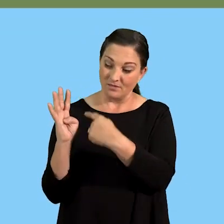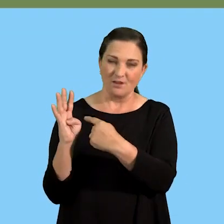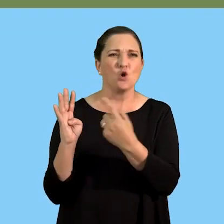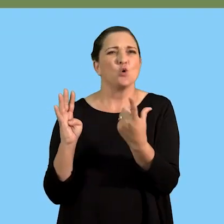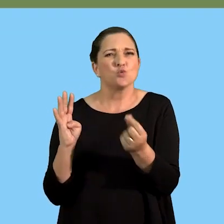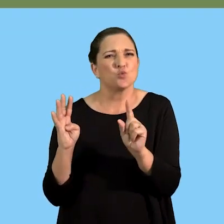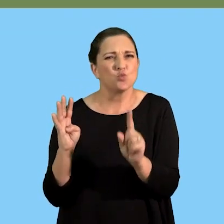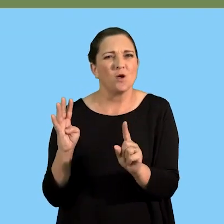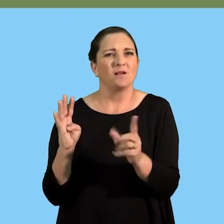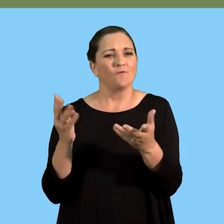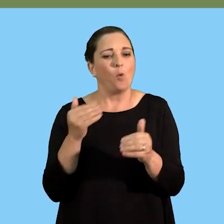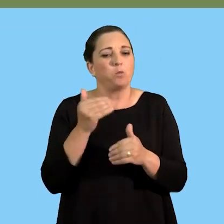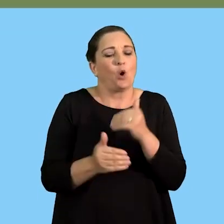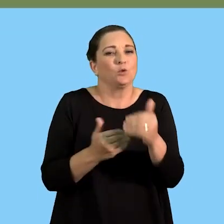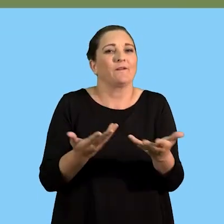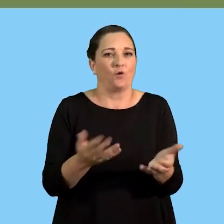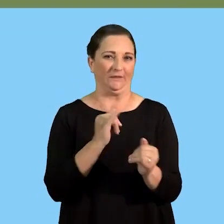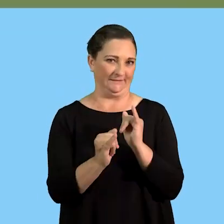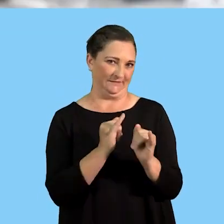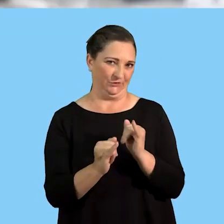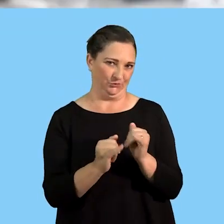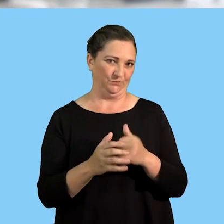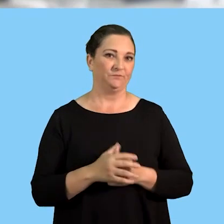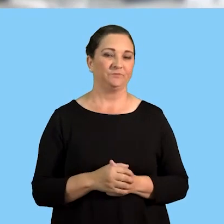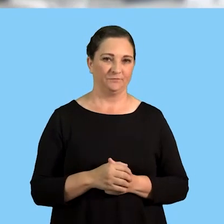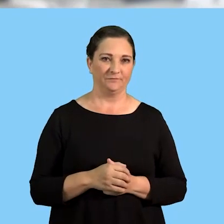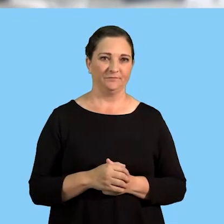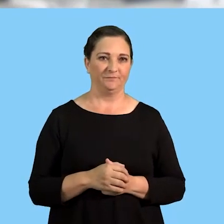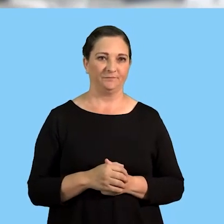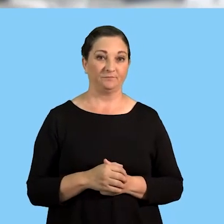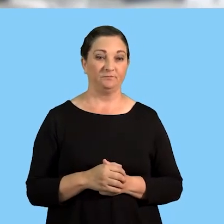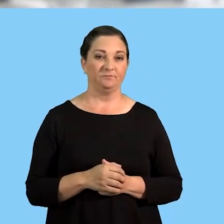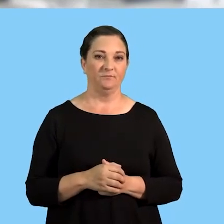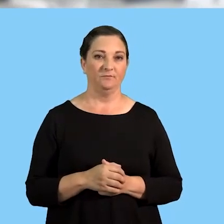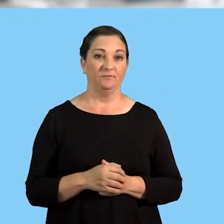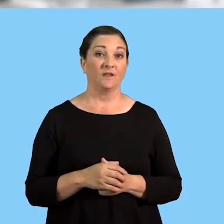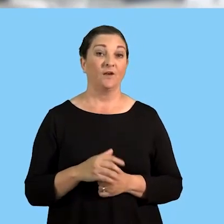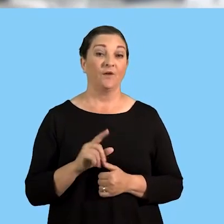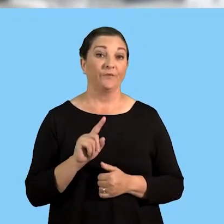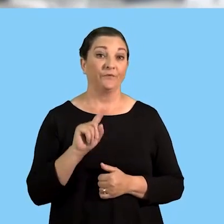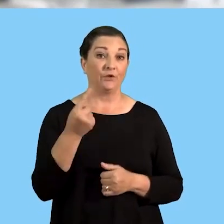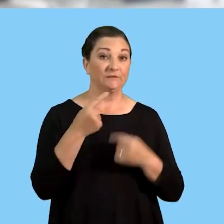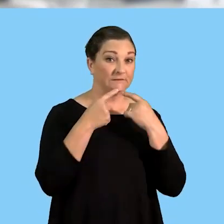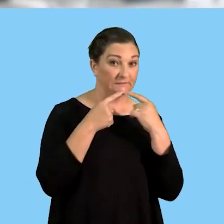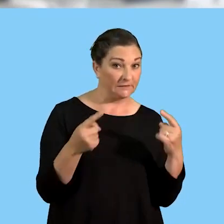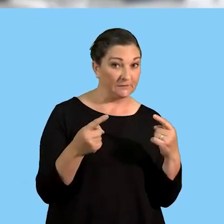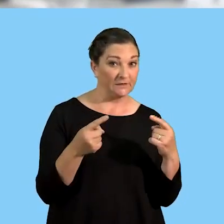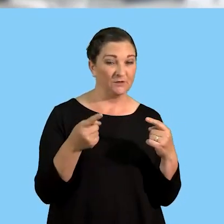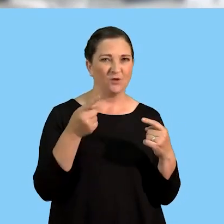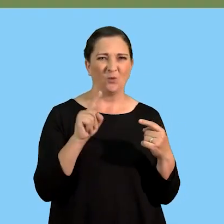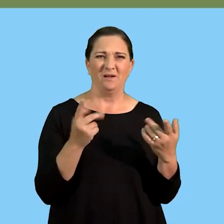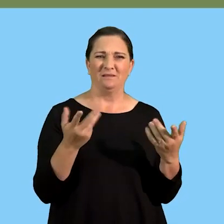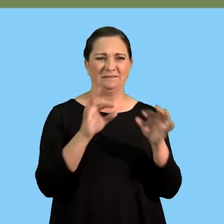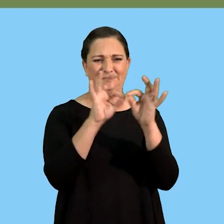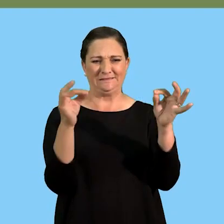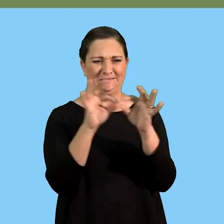what is it that they must do while the interview process has started already. Now, the first statement,